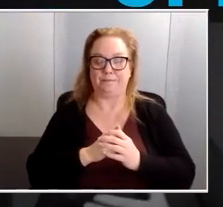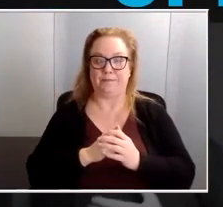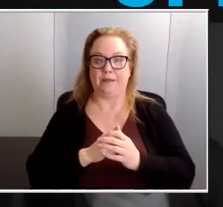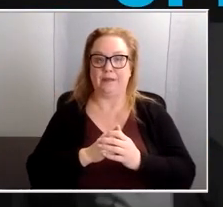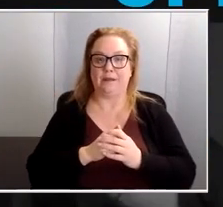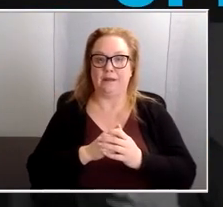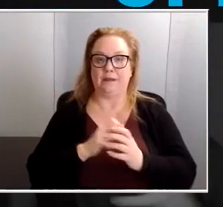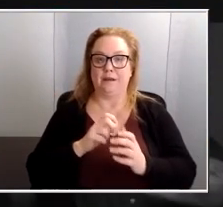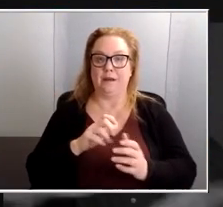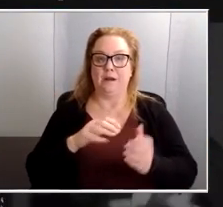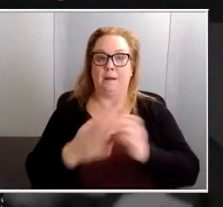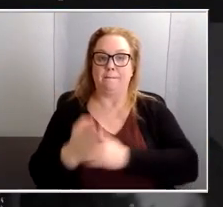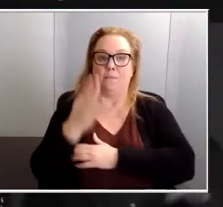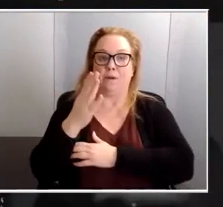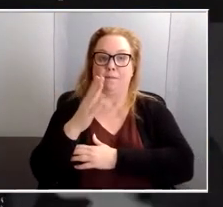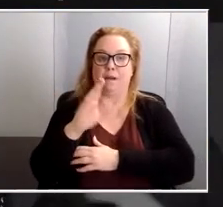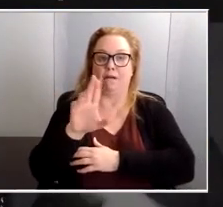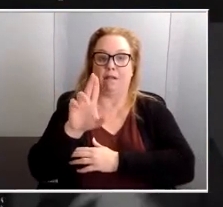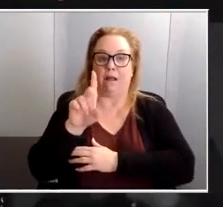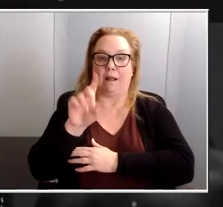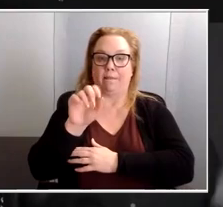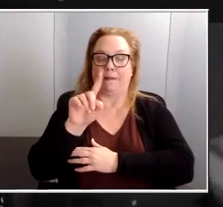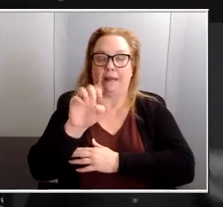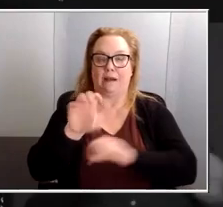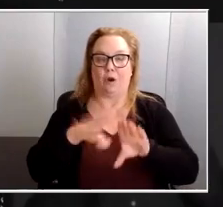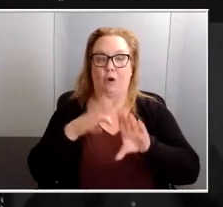Subscribe to our morning medical update and open